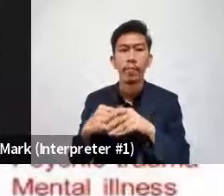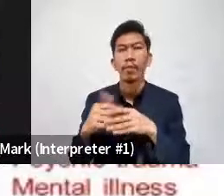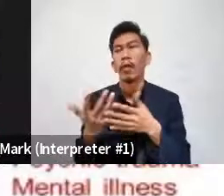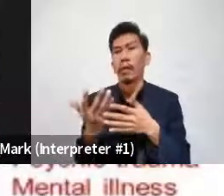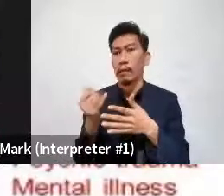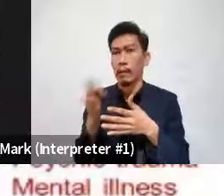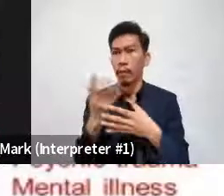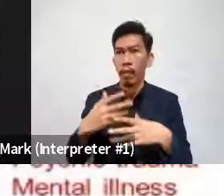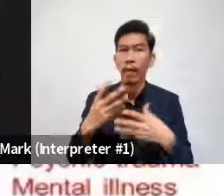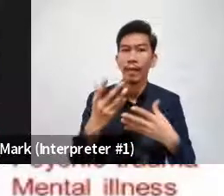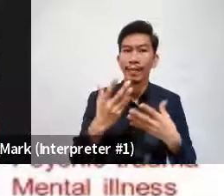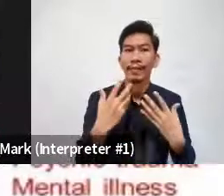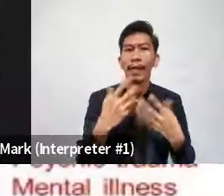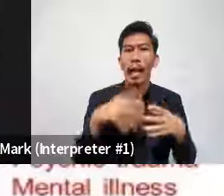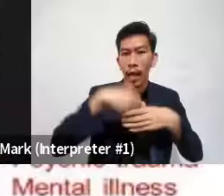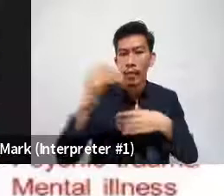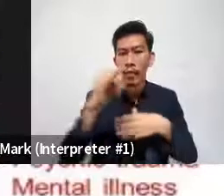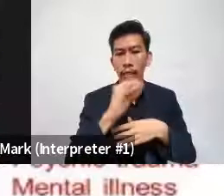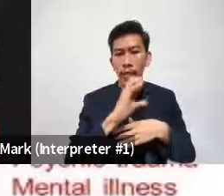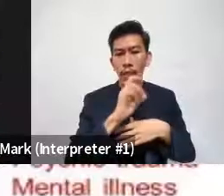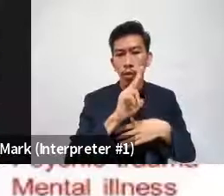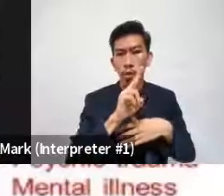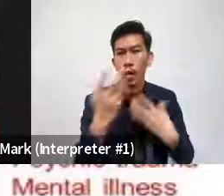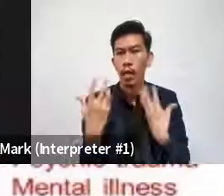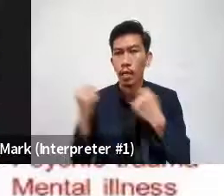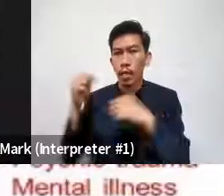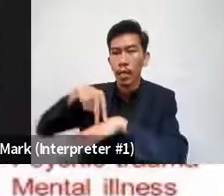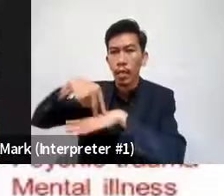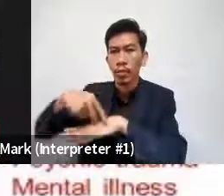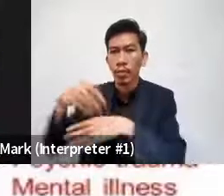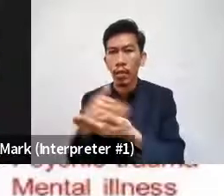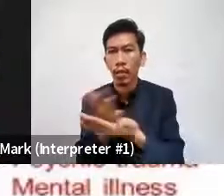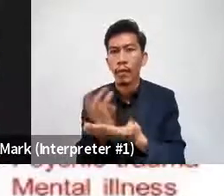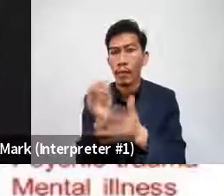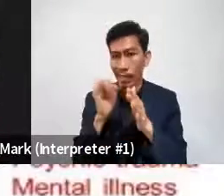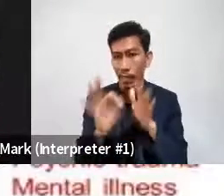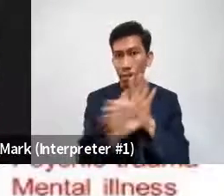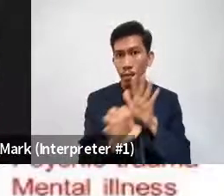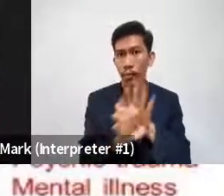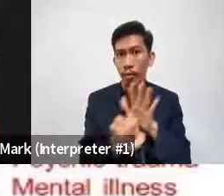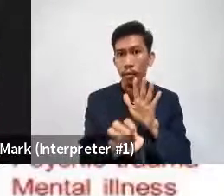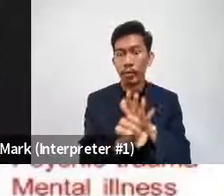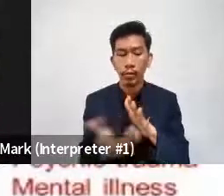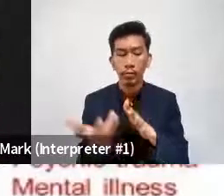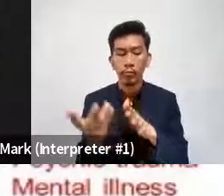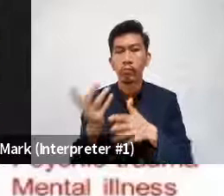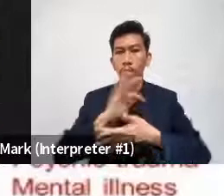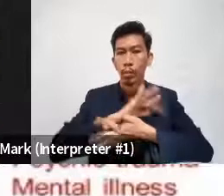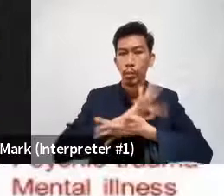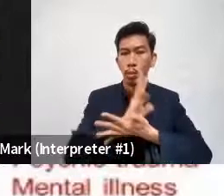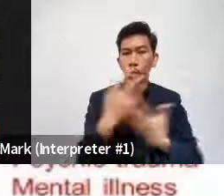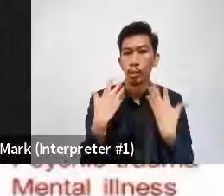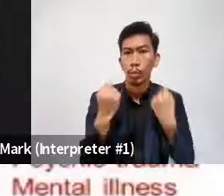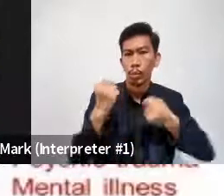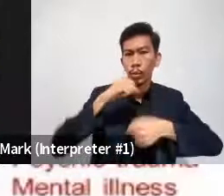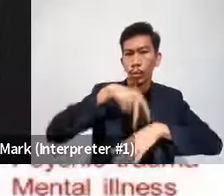recovery. There have been many studies that all those who recovered from COVID-19 still suffer from the